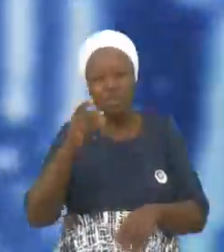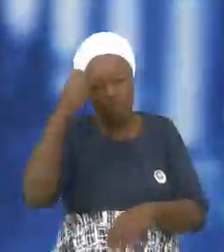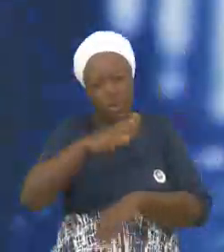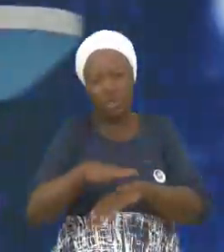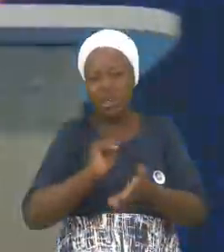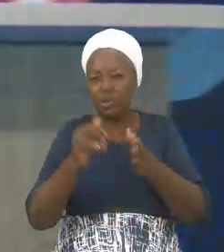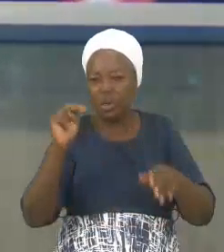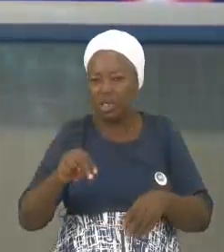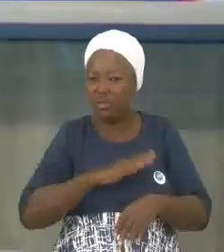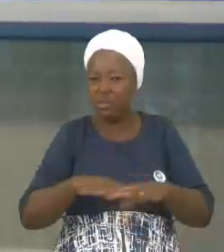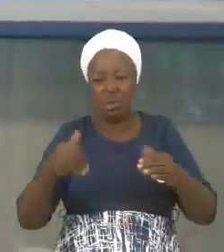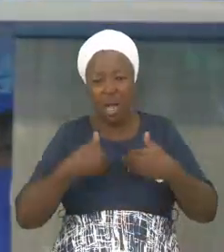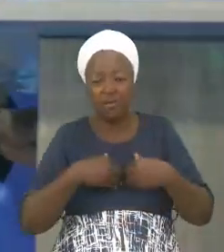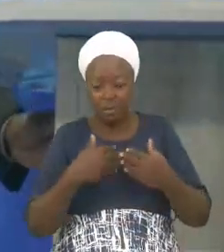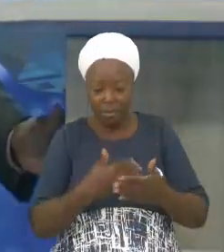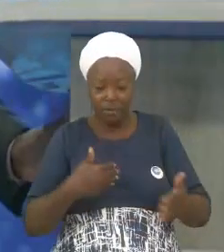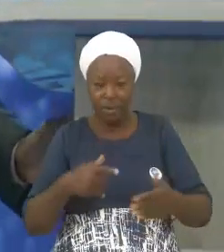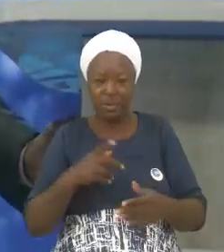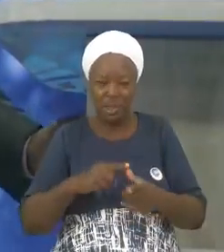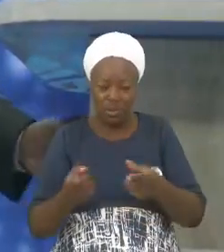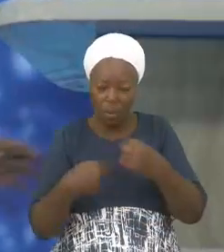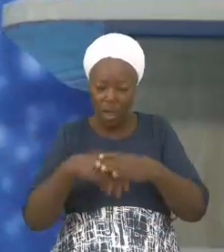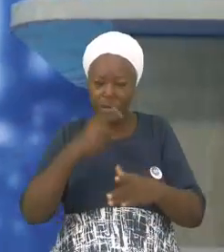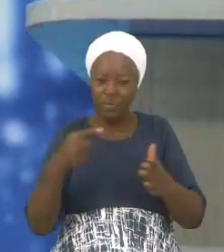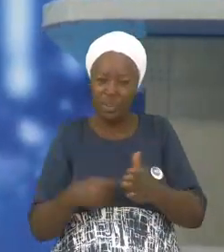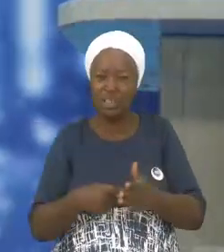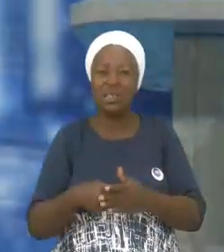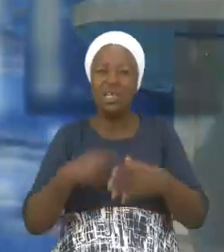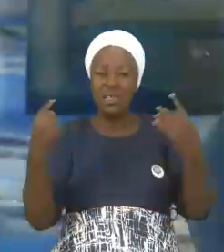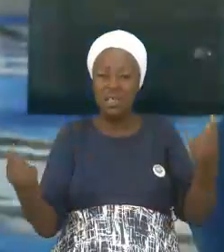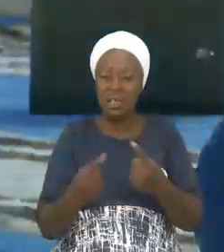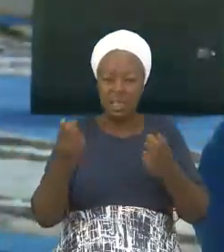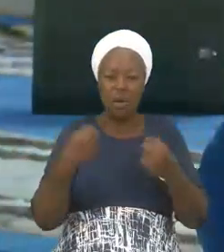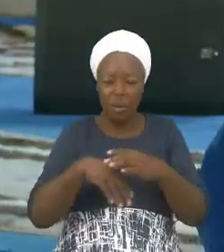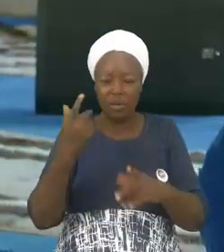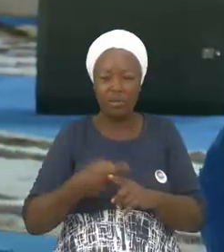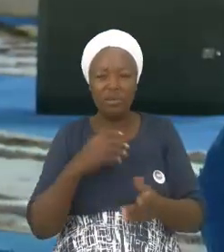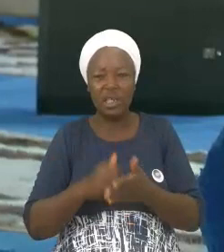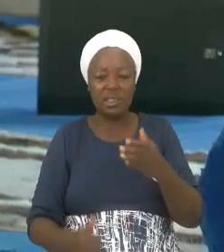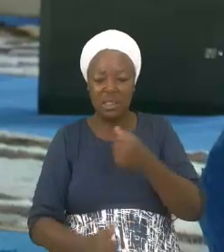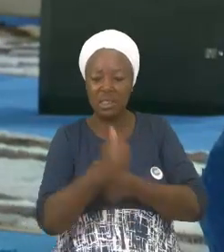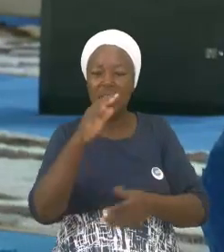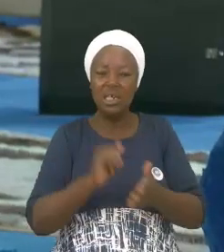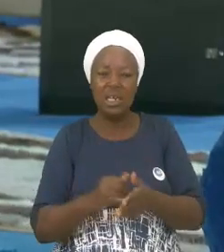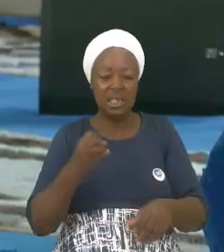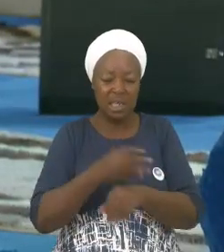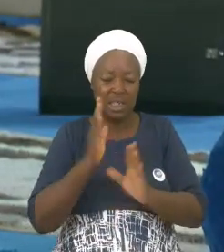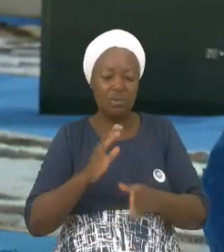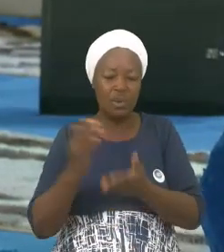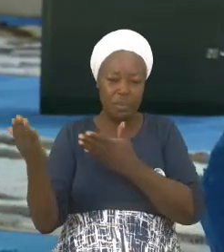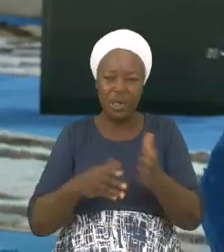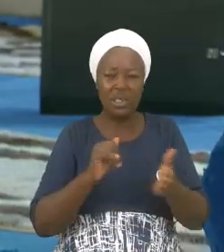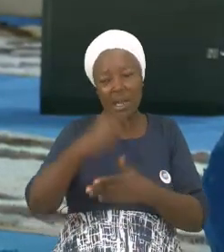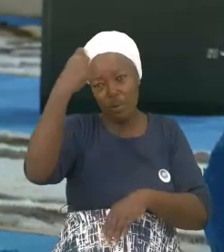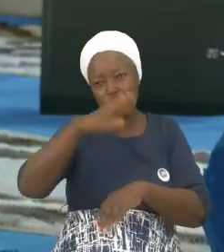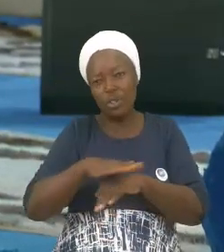come out of this dungeon and come out of this danger, that Counselor will bring the wisdom. You'll come